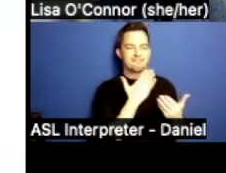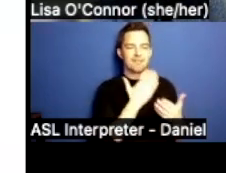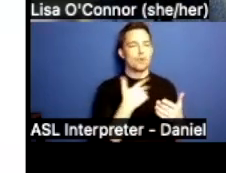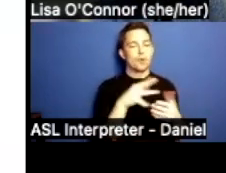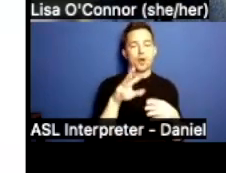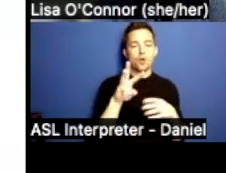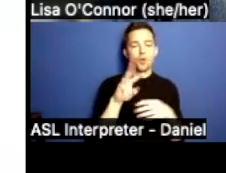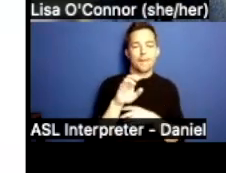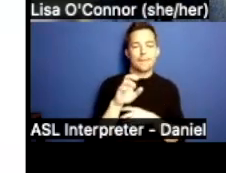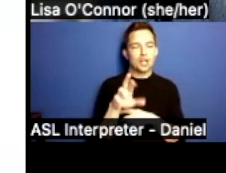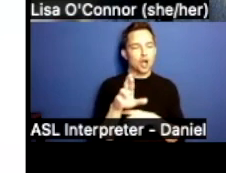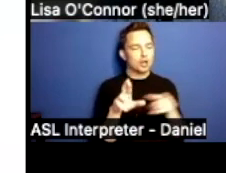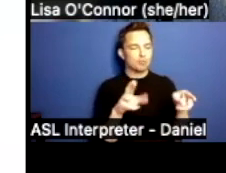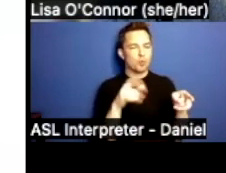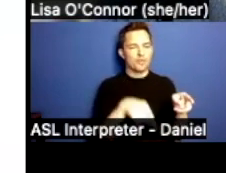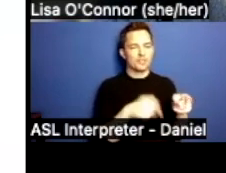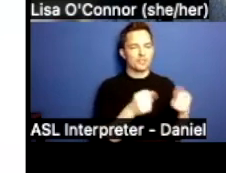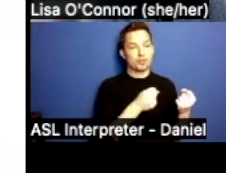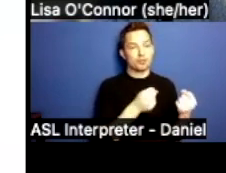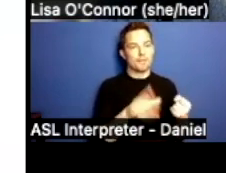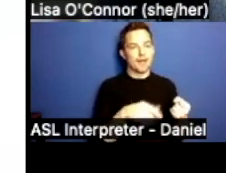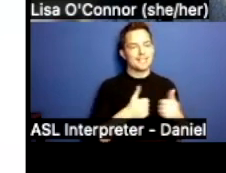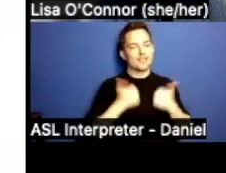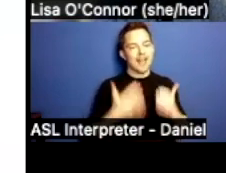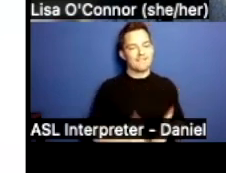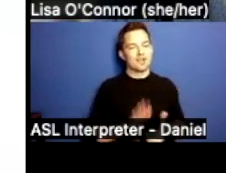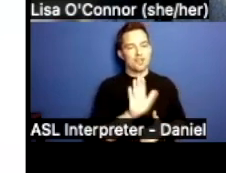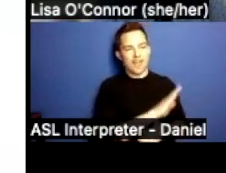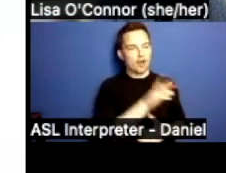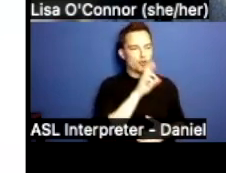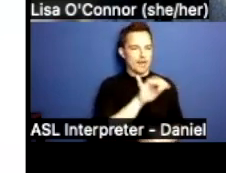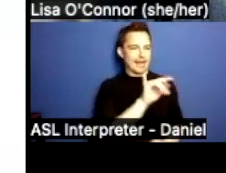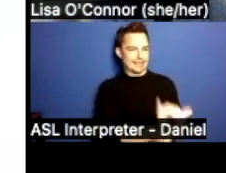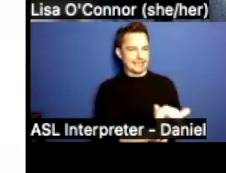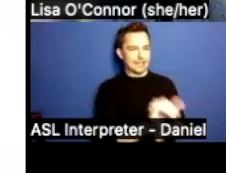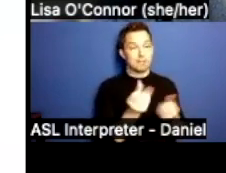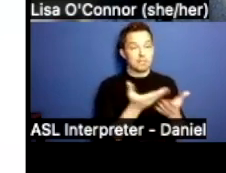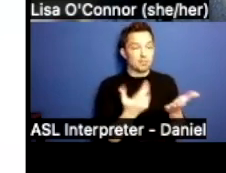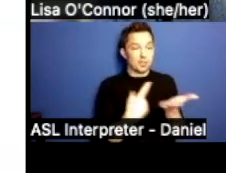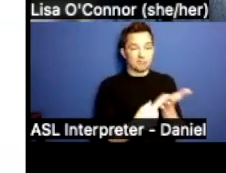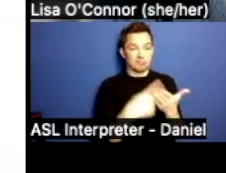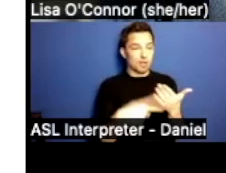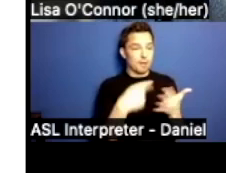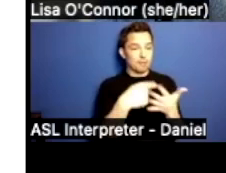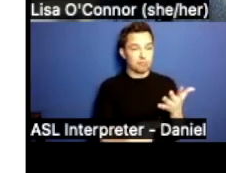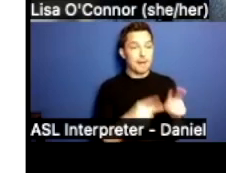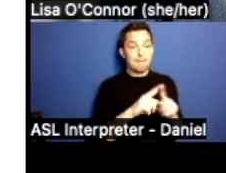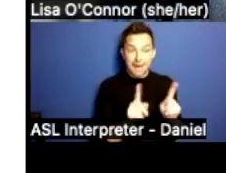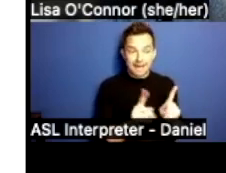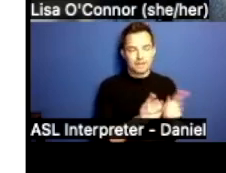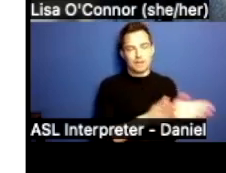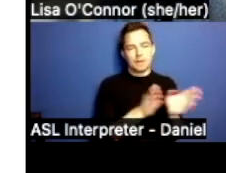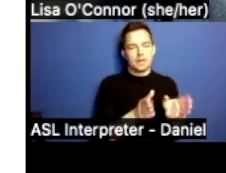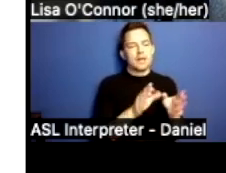to really be driven by survivor realities, and there's so many things that we could talk about. But we wanted to take up the issues that